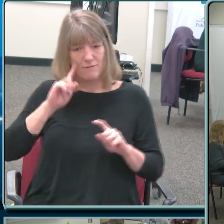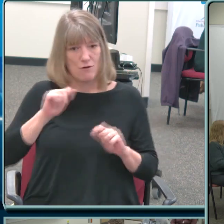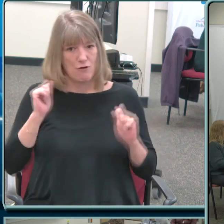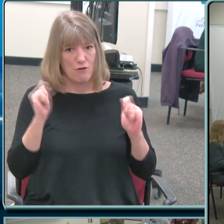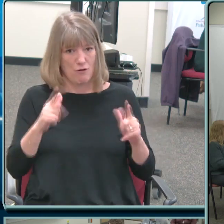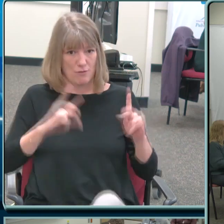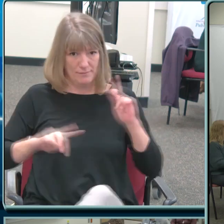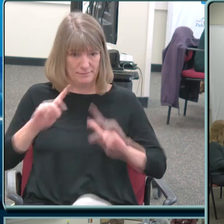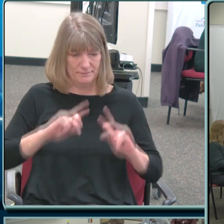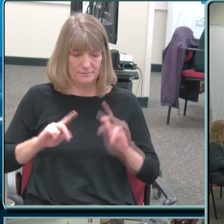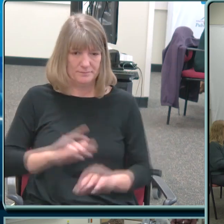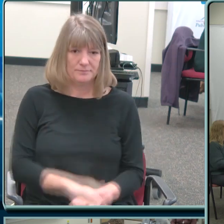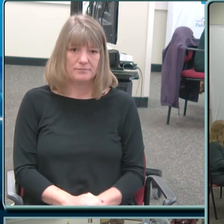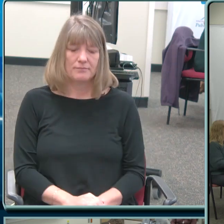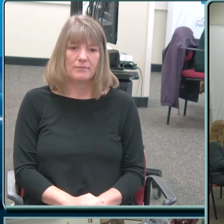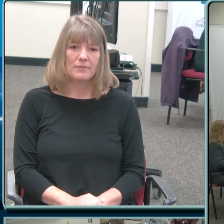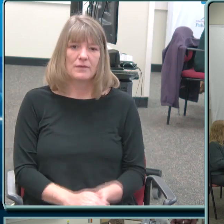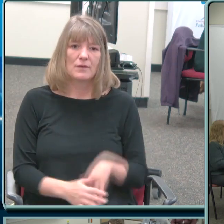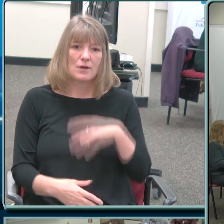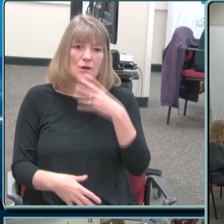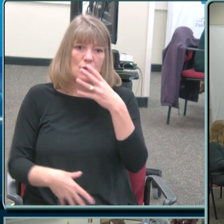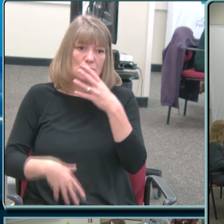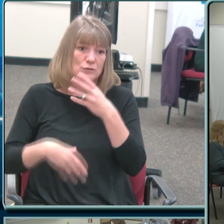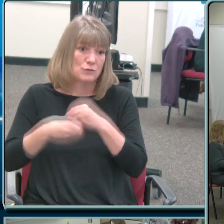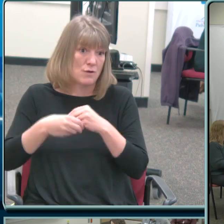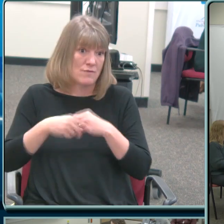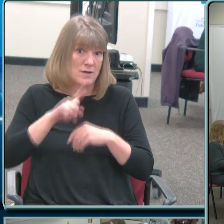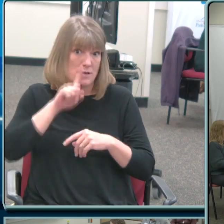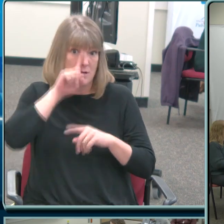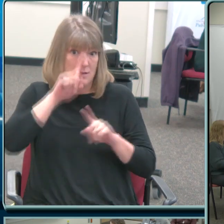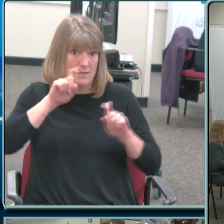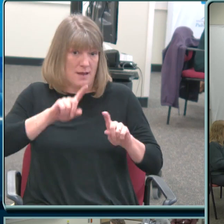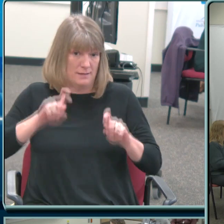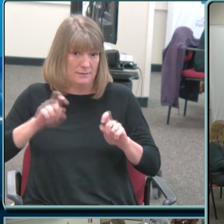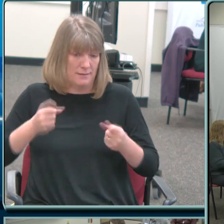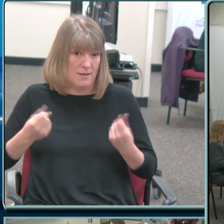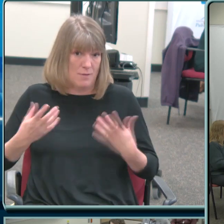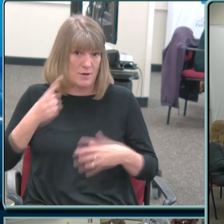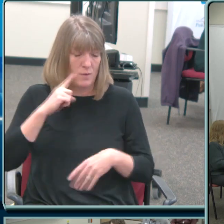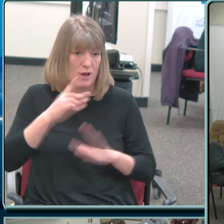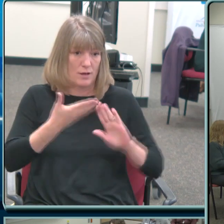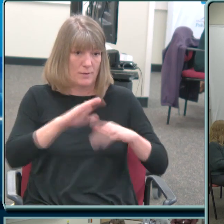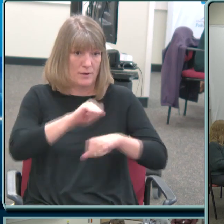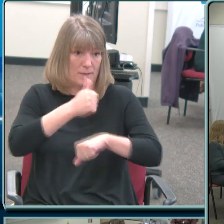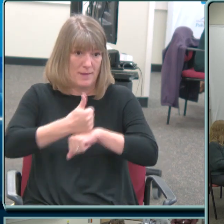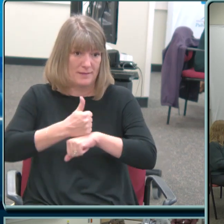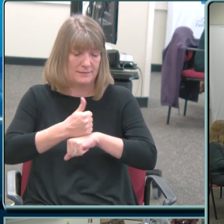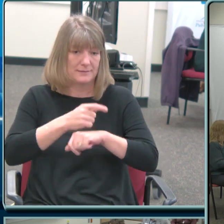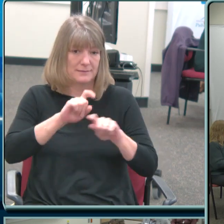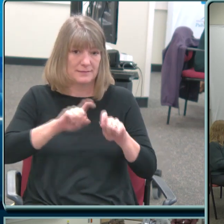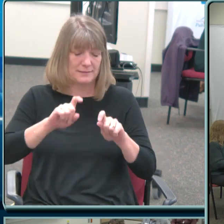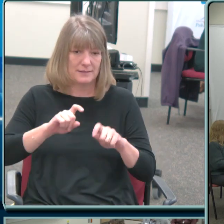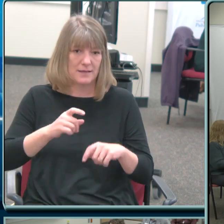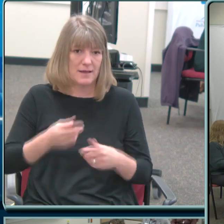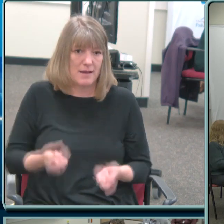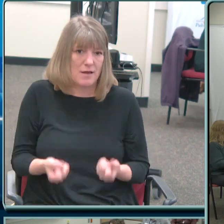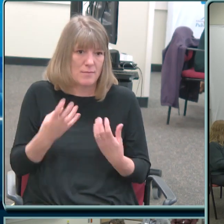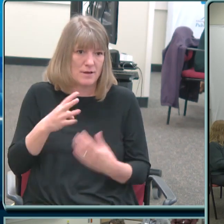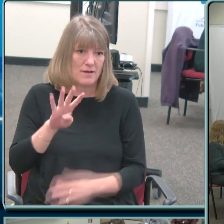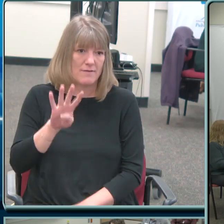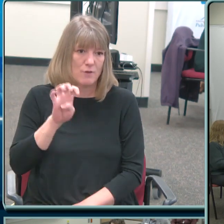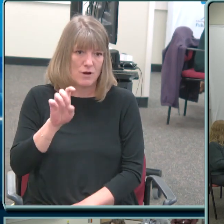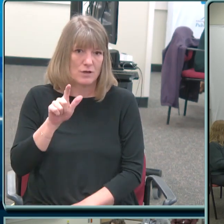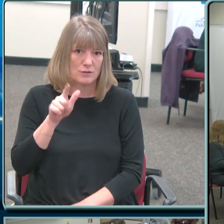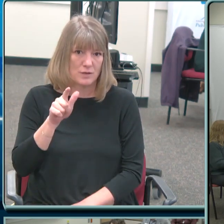residents. The total number of COVID-19 tests performed at the community-based testing sites was